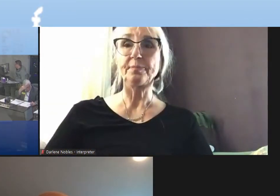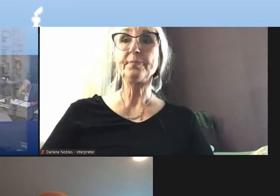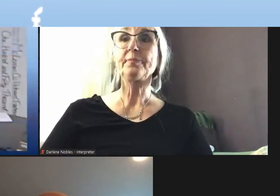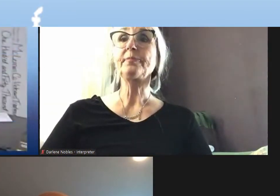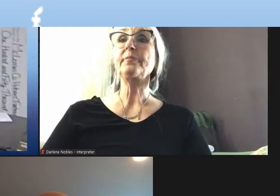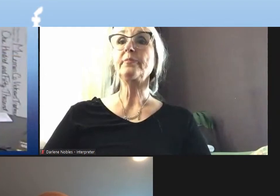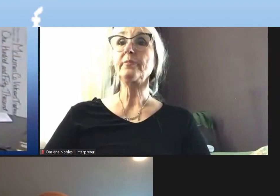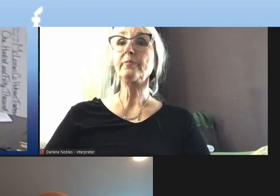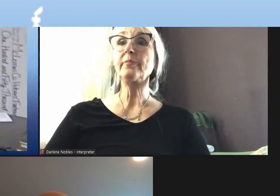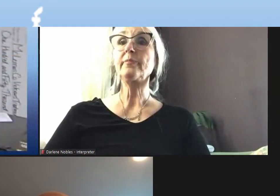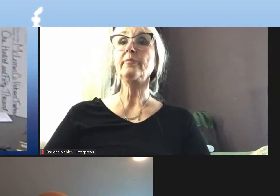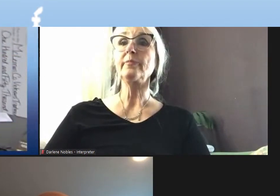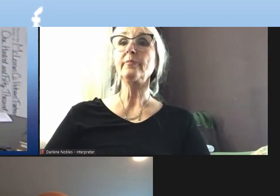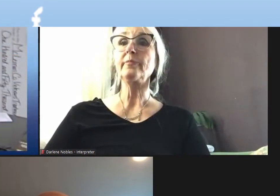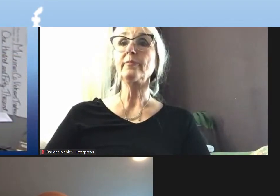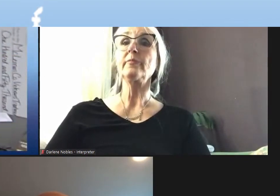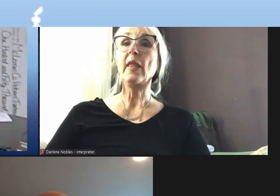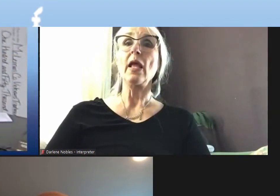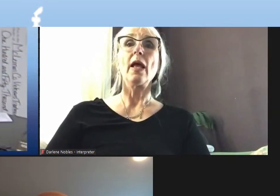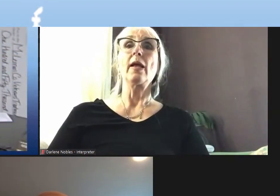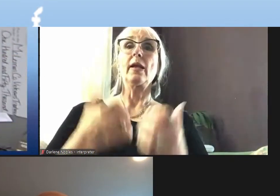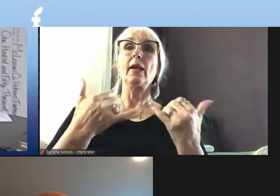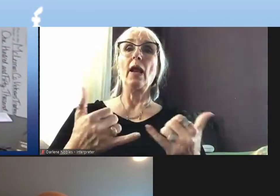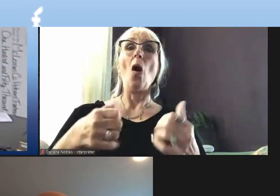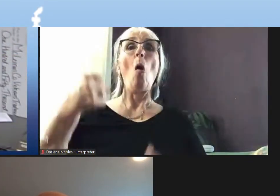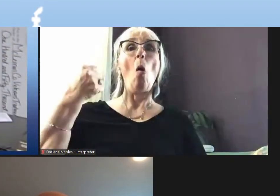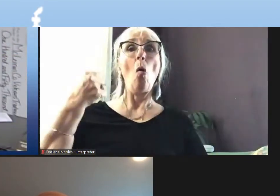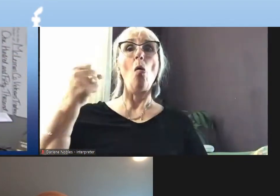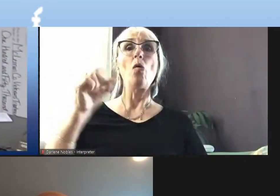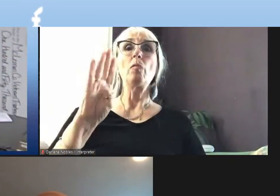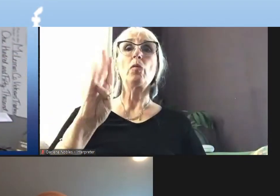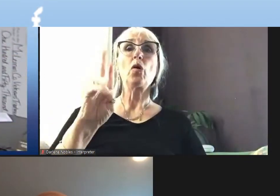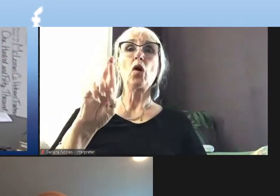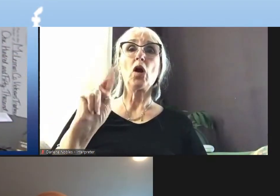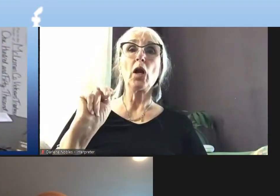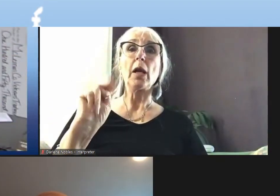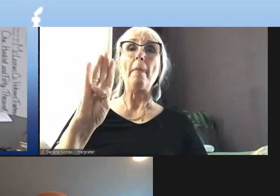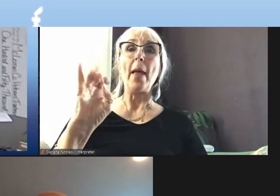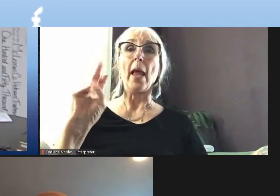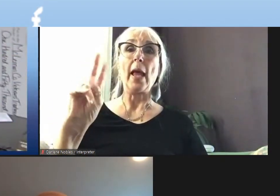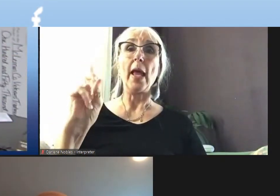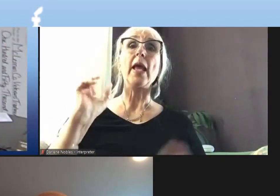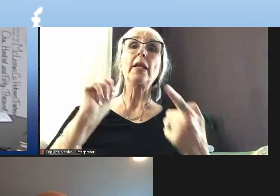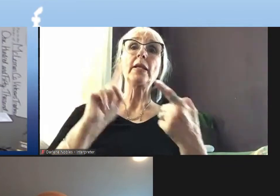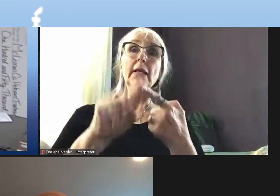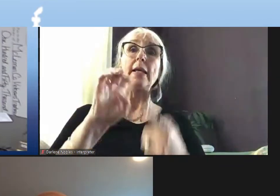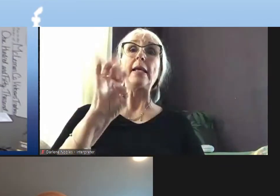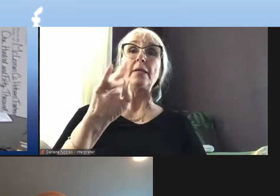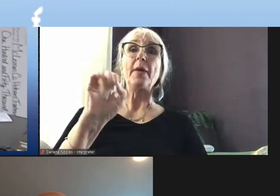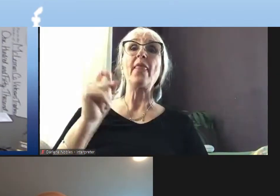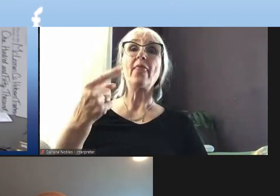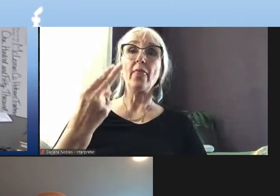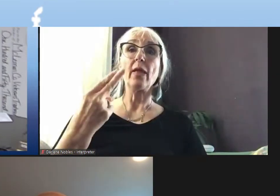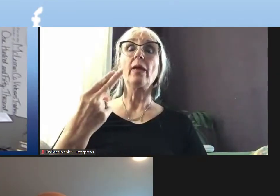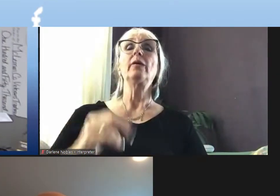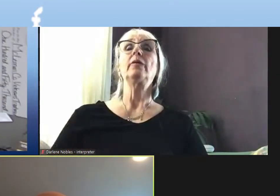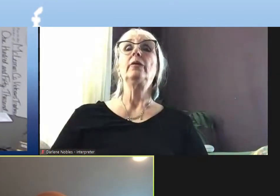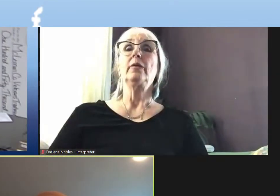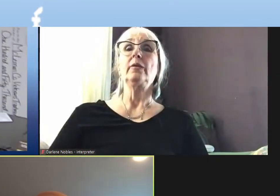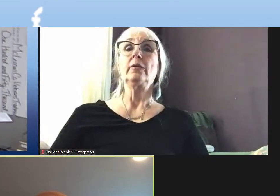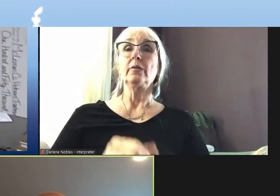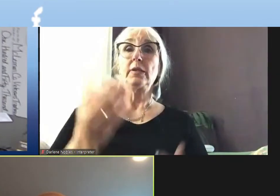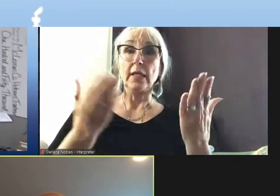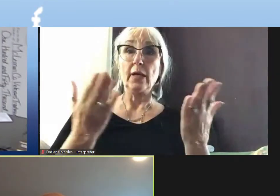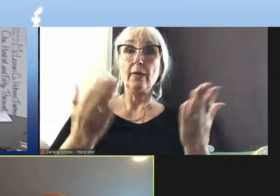Dustin, I'd like to hold burn ban until Elizabeth comes on, and then we'll ask her, and then we can go back to that full item. Okay,